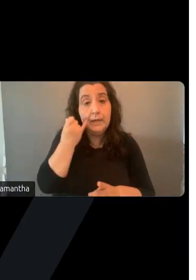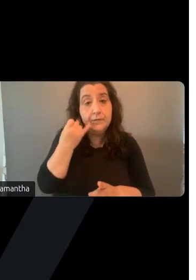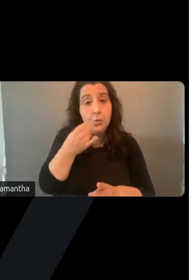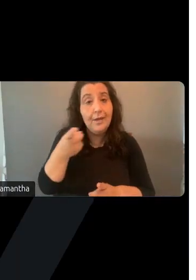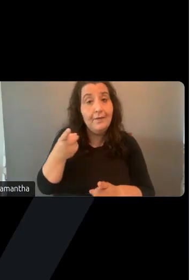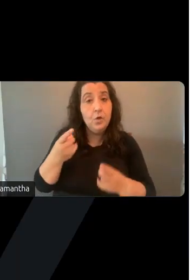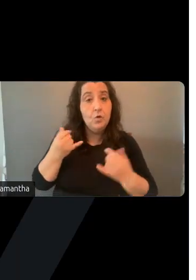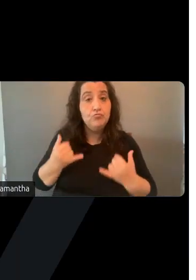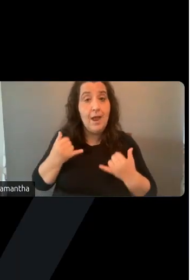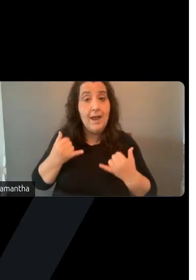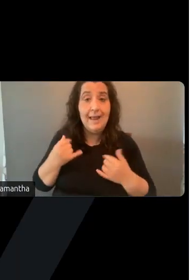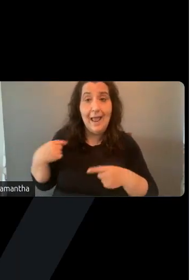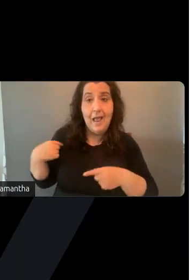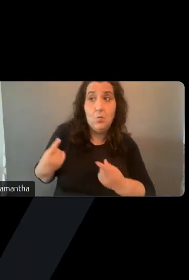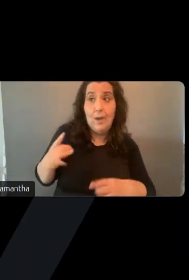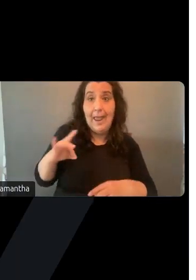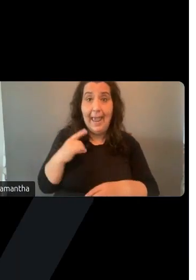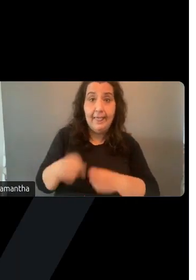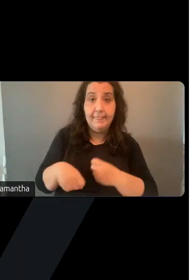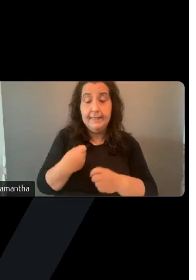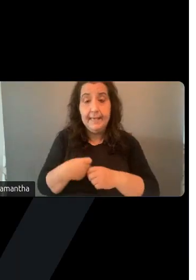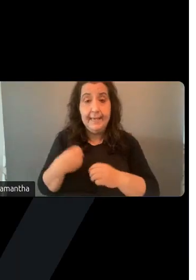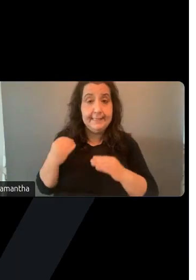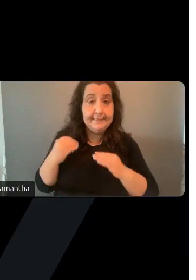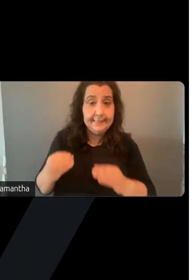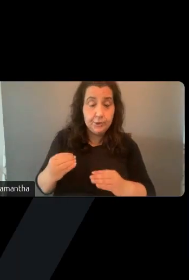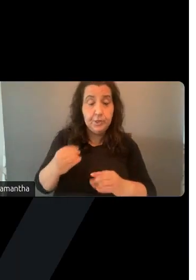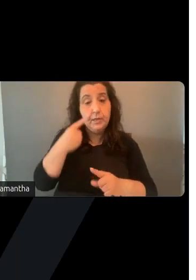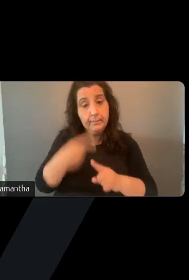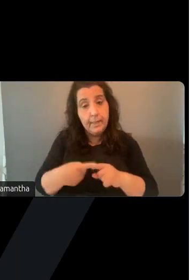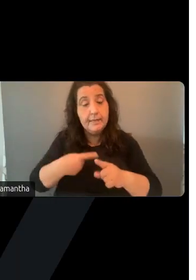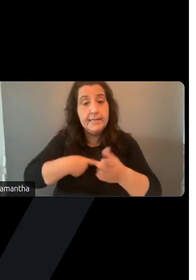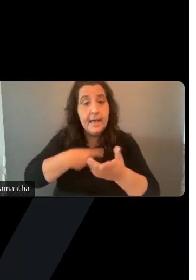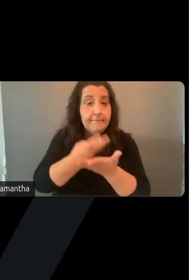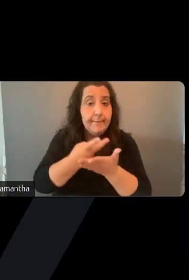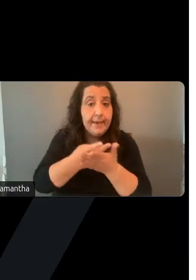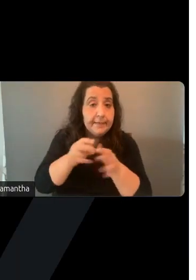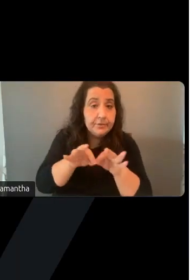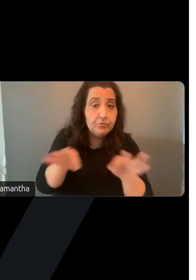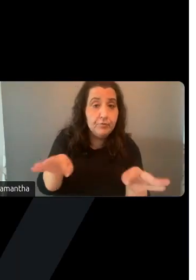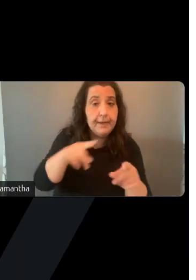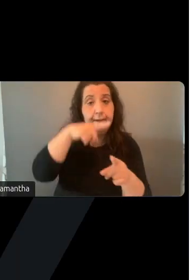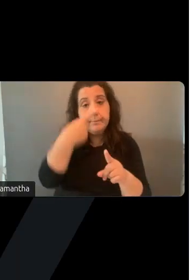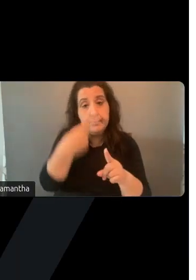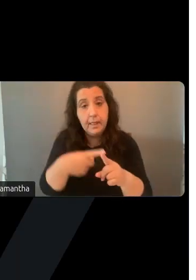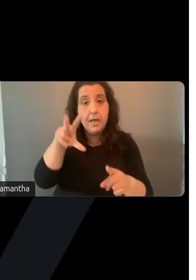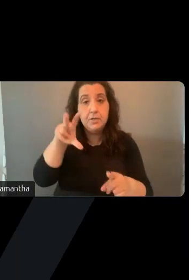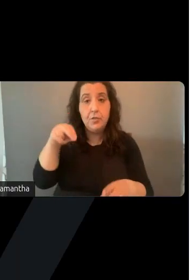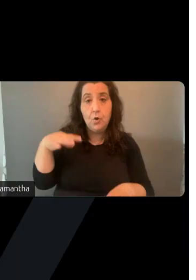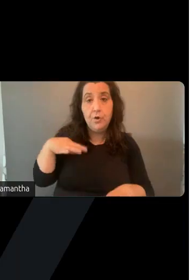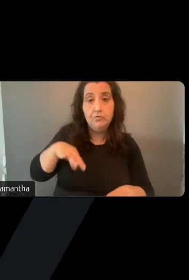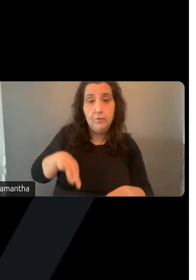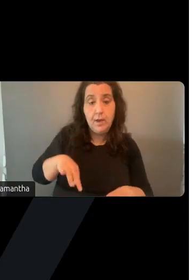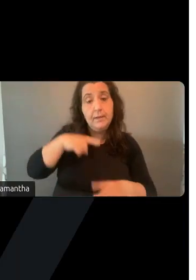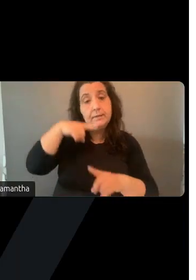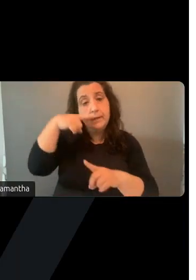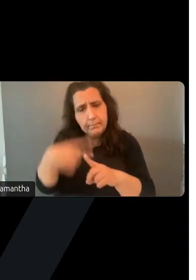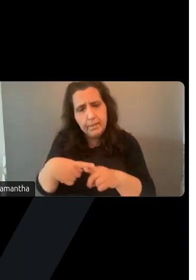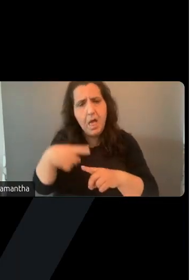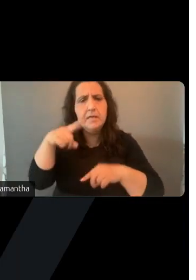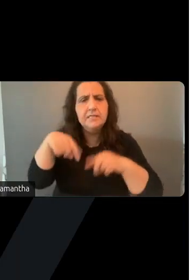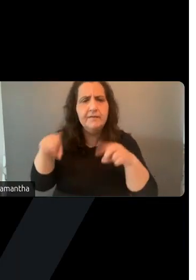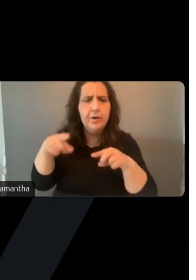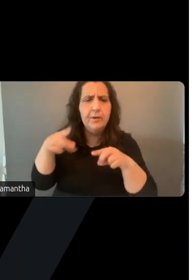in your 8th year of teaching with your master's plus your 30 credits and professional development